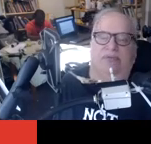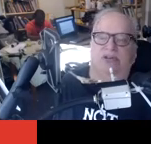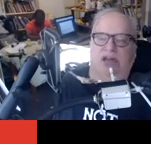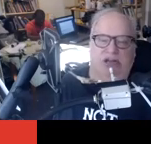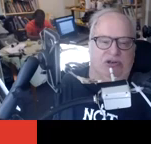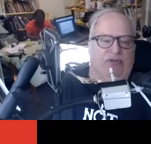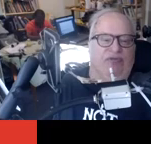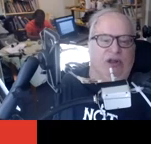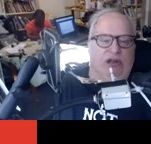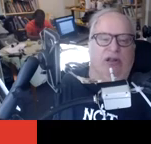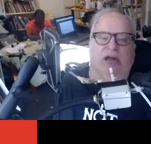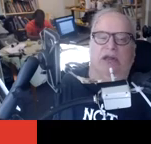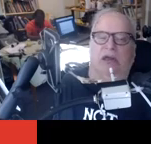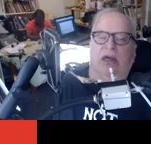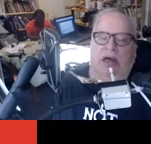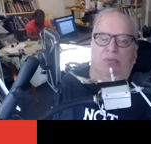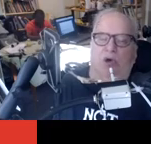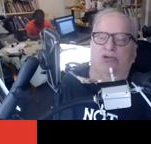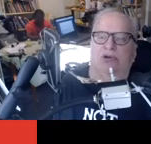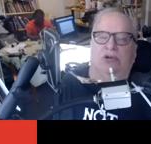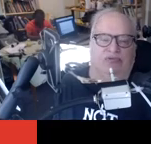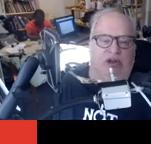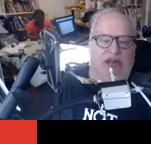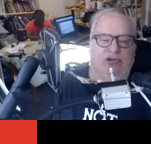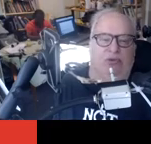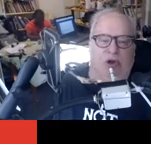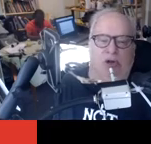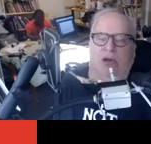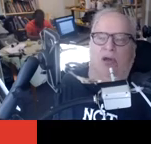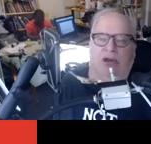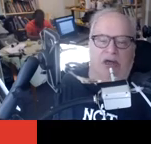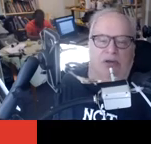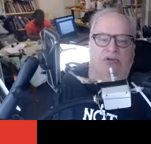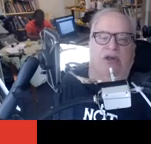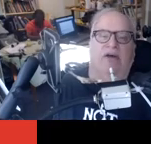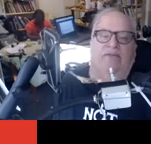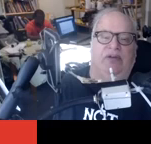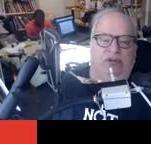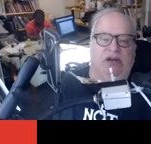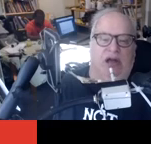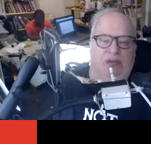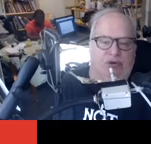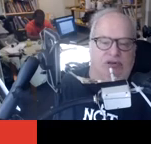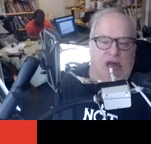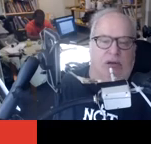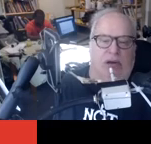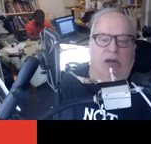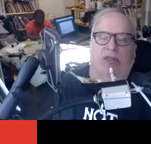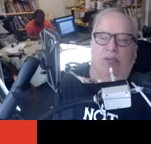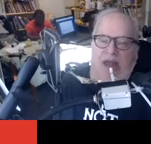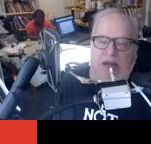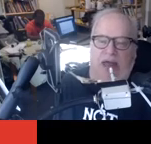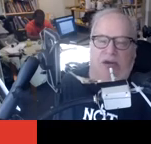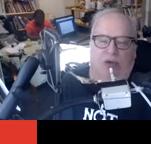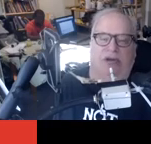emotional devastation of feeling like an emotional or financial burden on others, 59%.